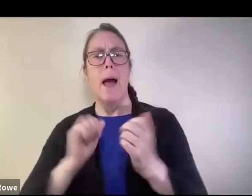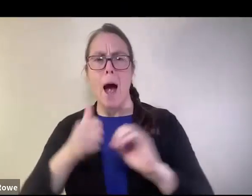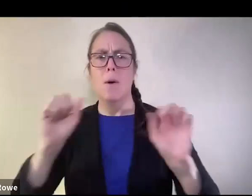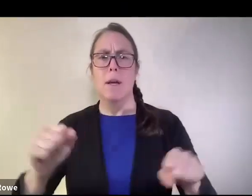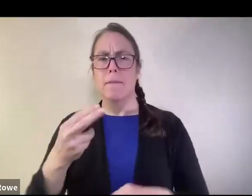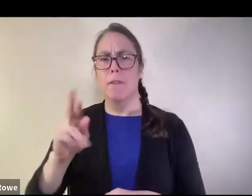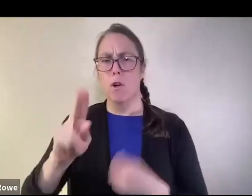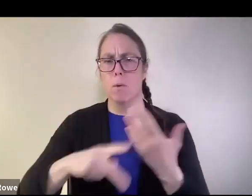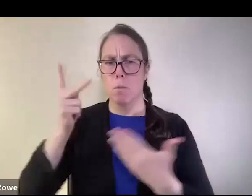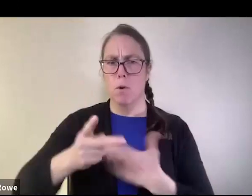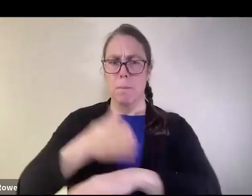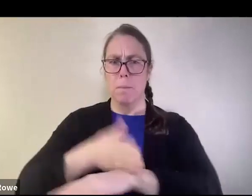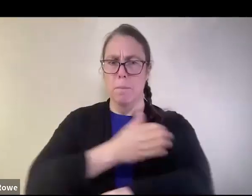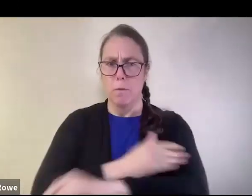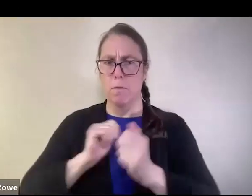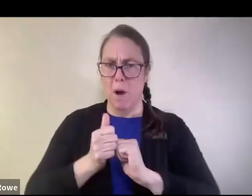and